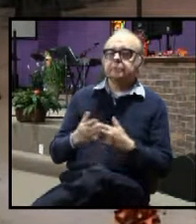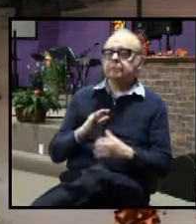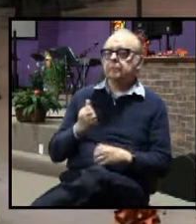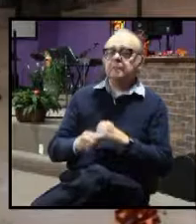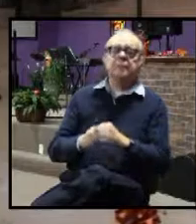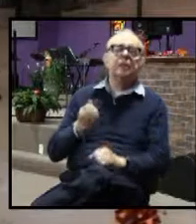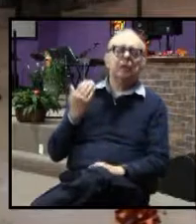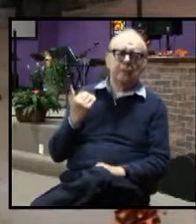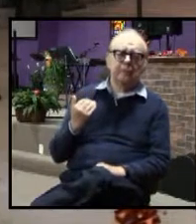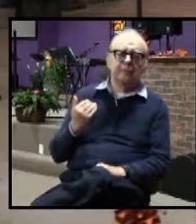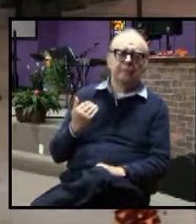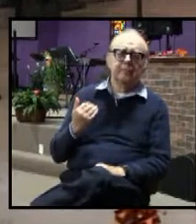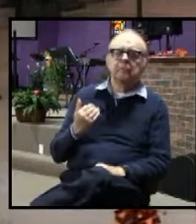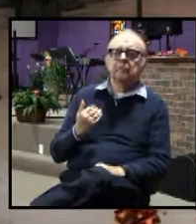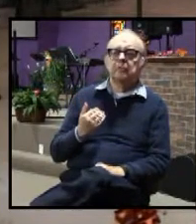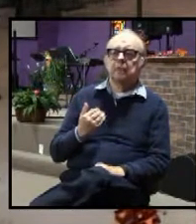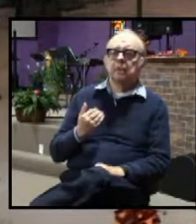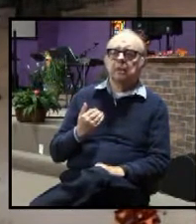almost 10 years ago.